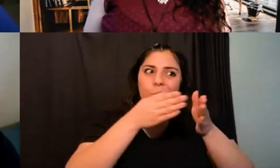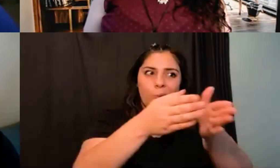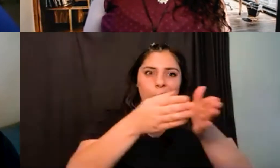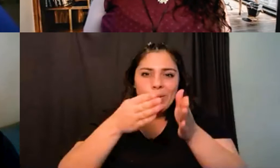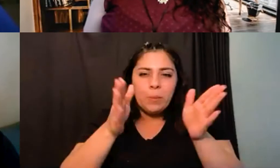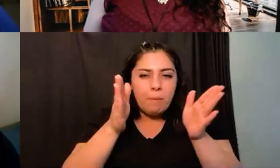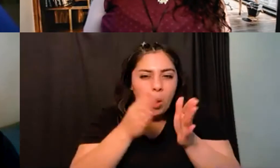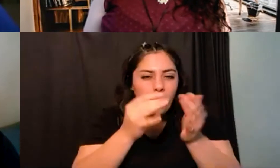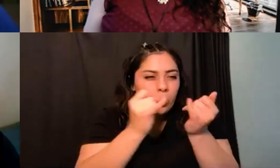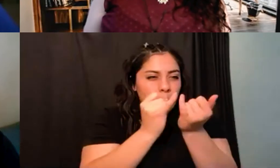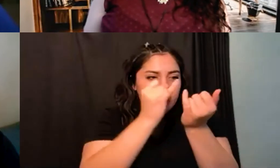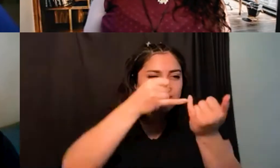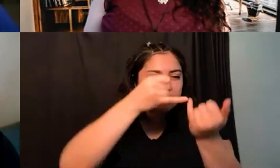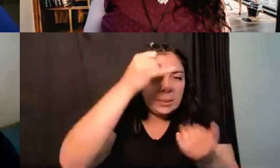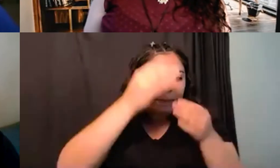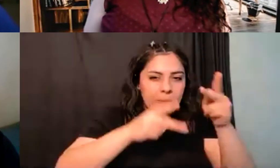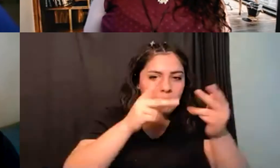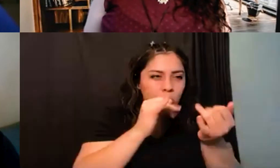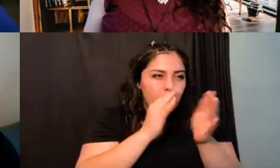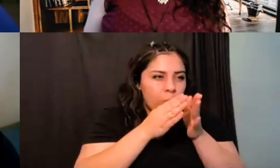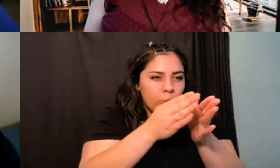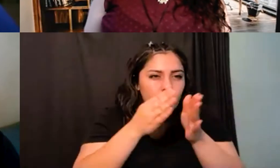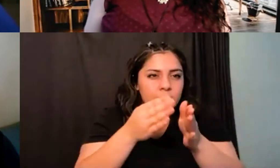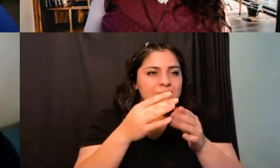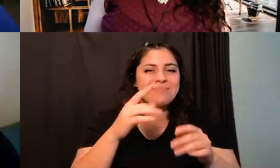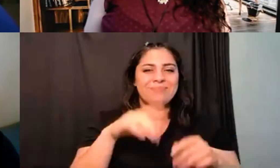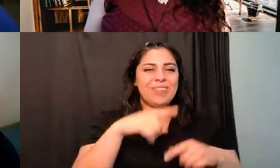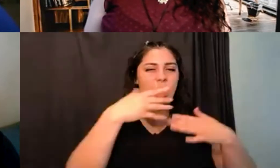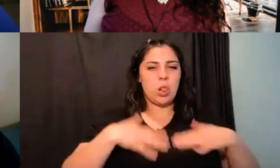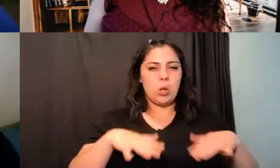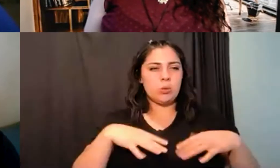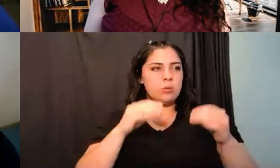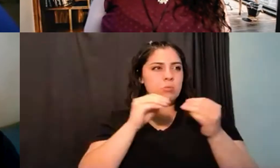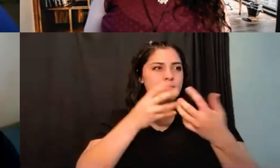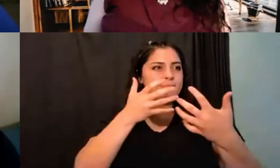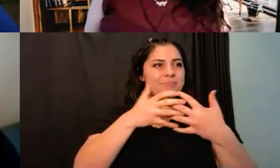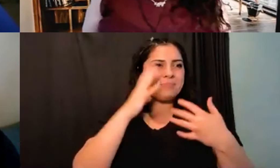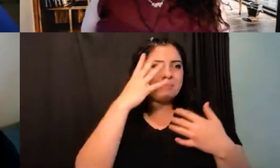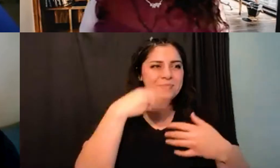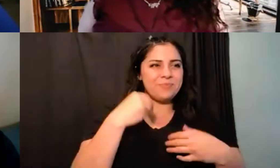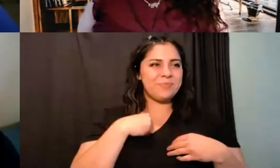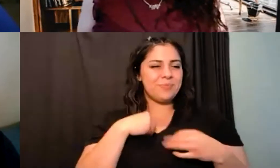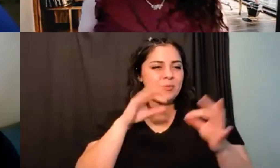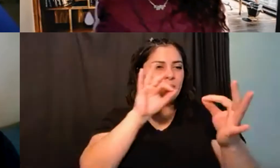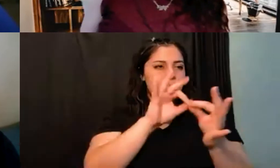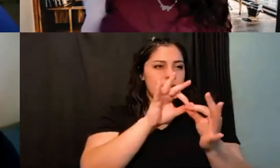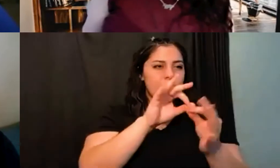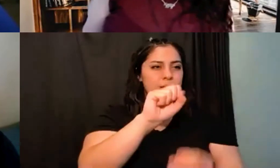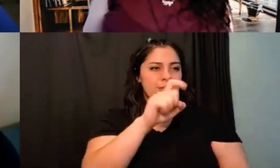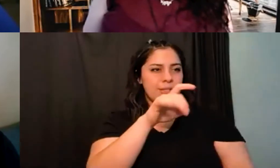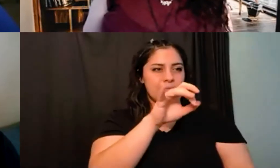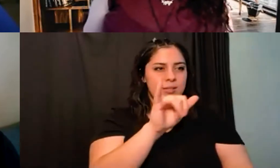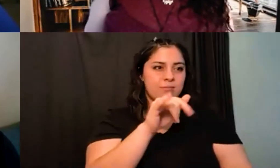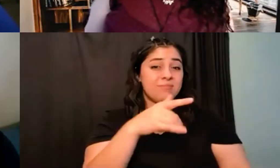narrow. These clothes are more appealing, flattering, sexy. Clothes not cut